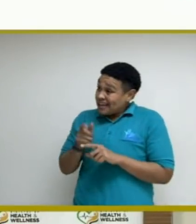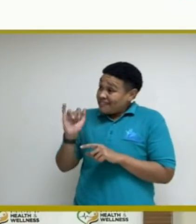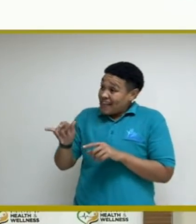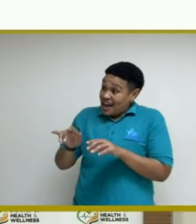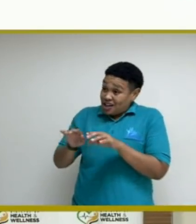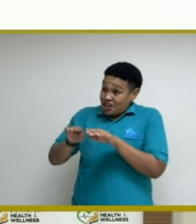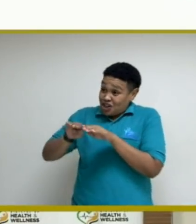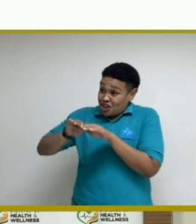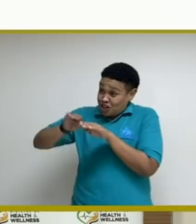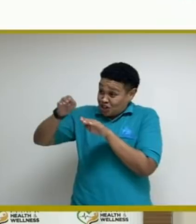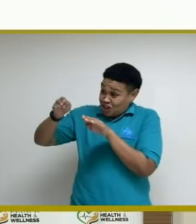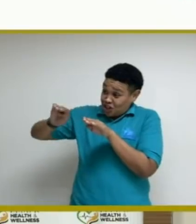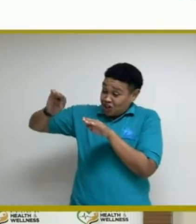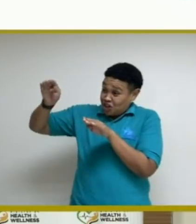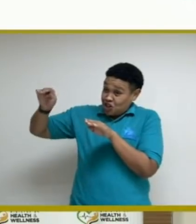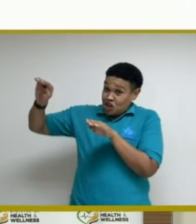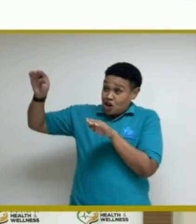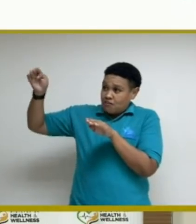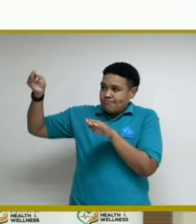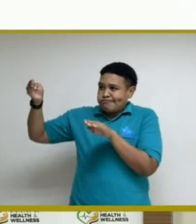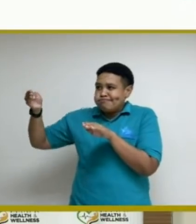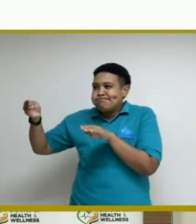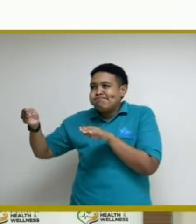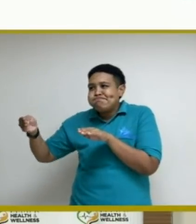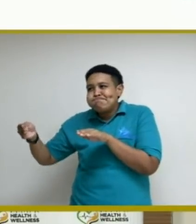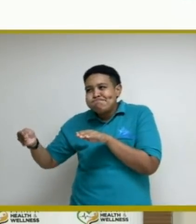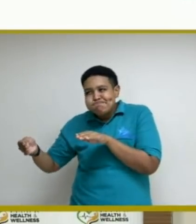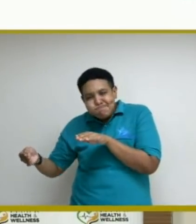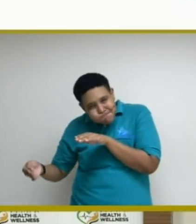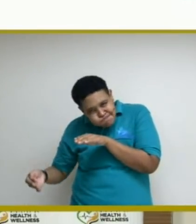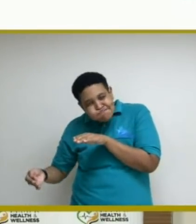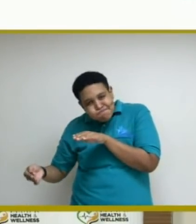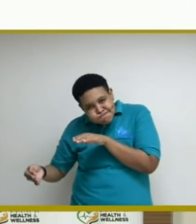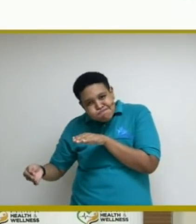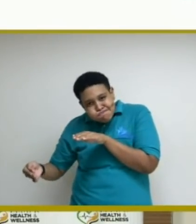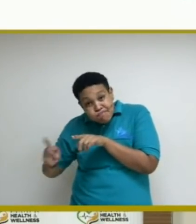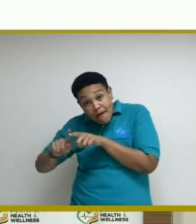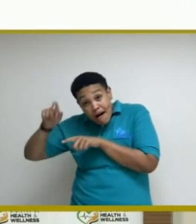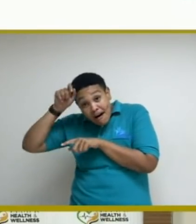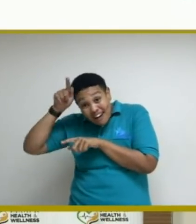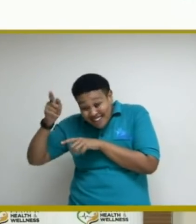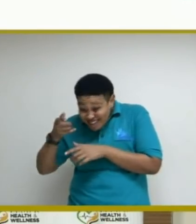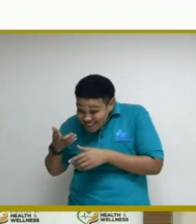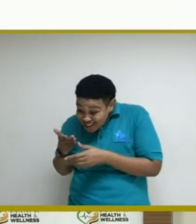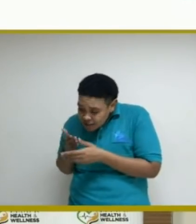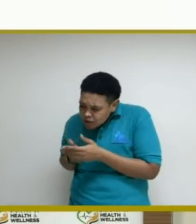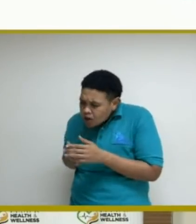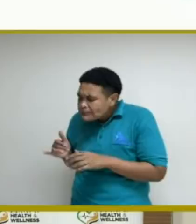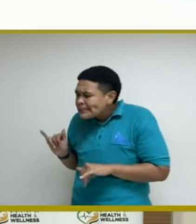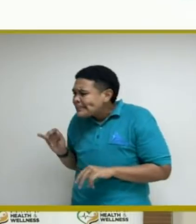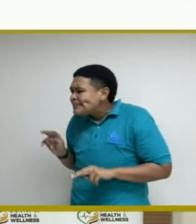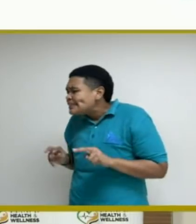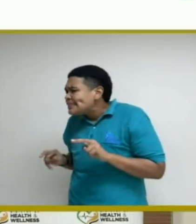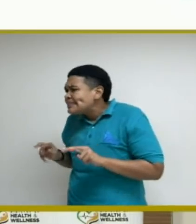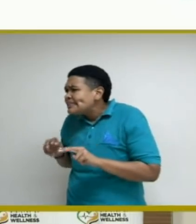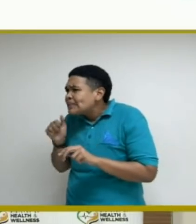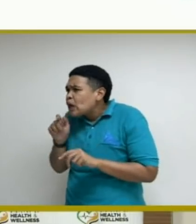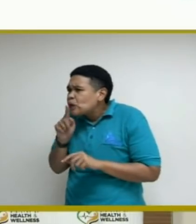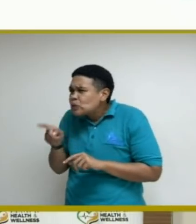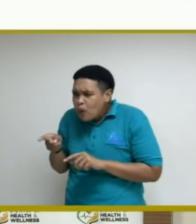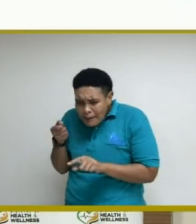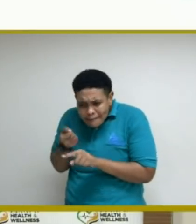is now on the downside, but we still have some cases that are under investigation. And so there